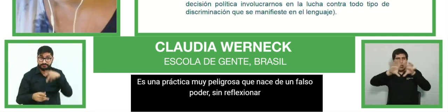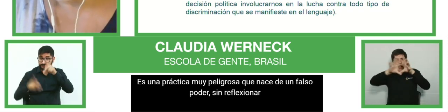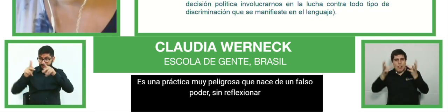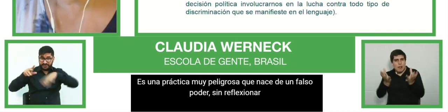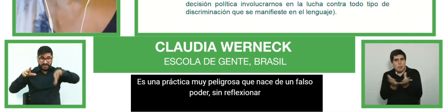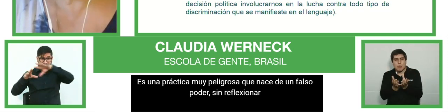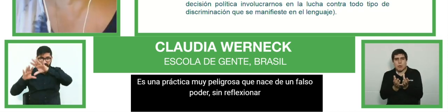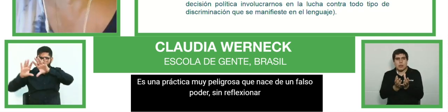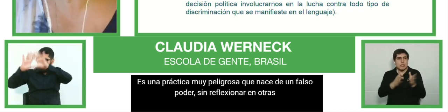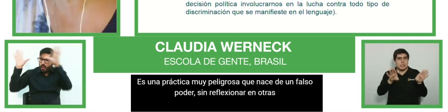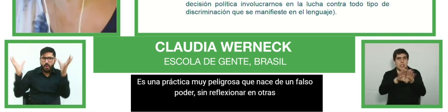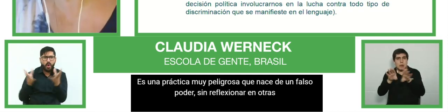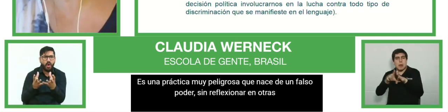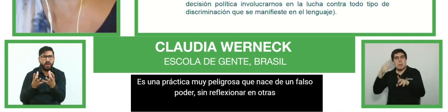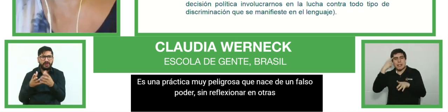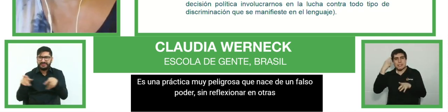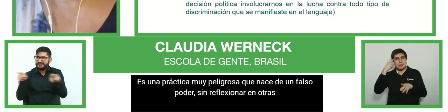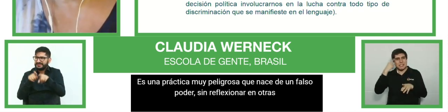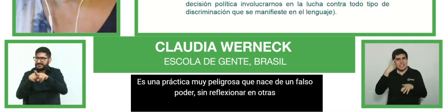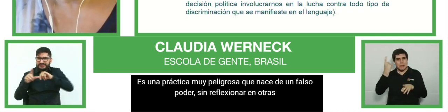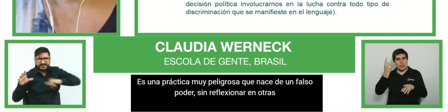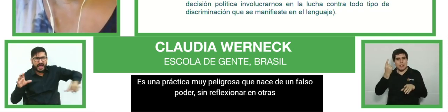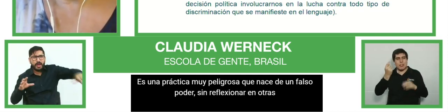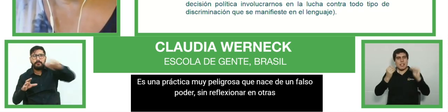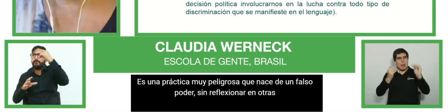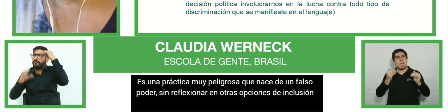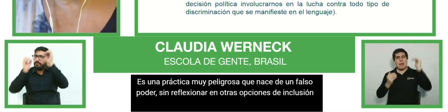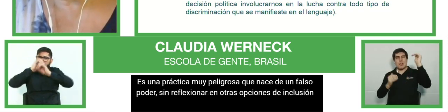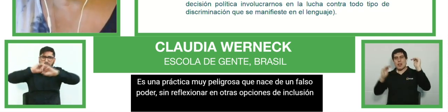power? Next, please.